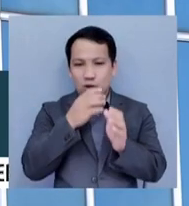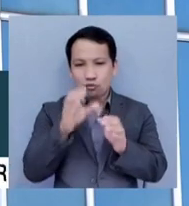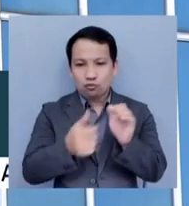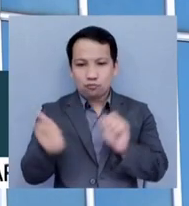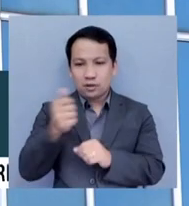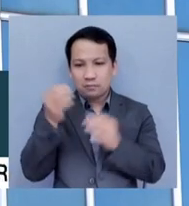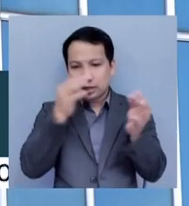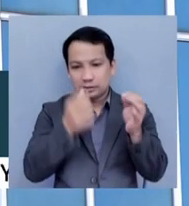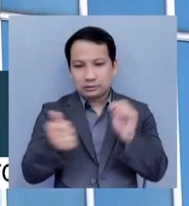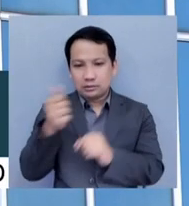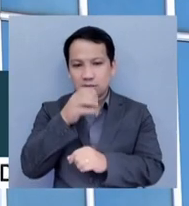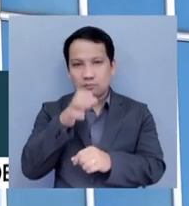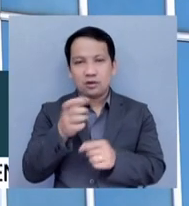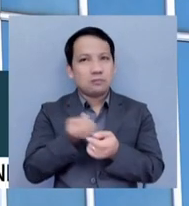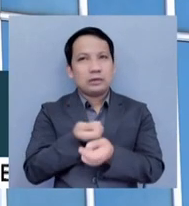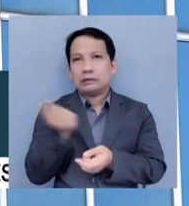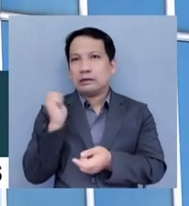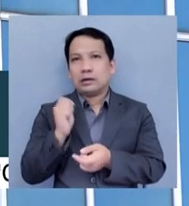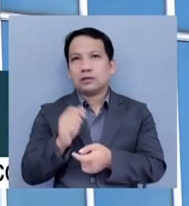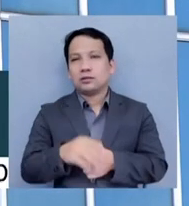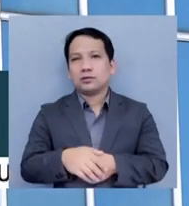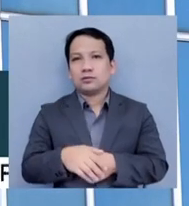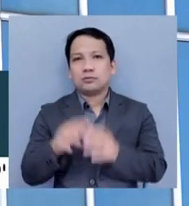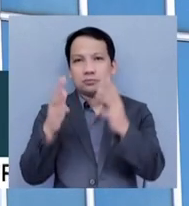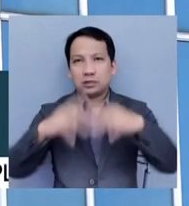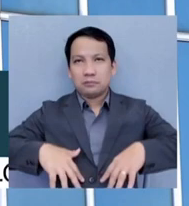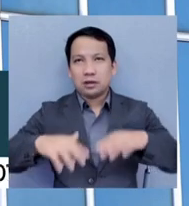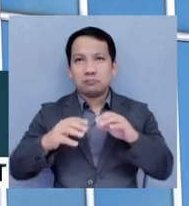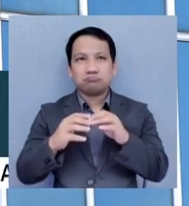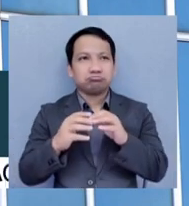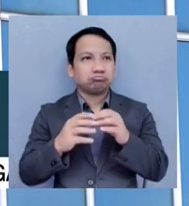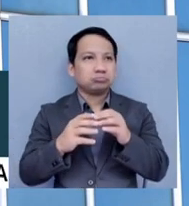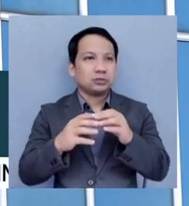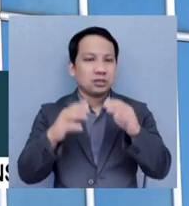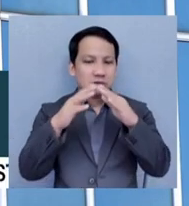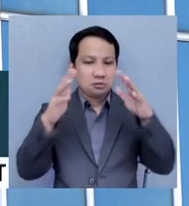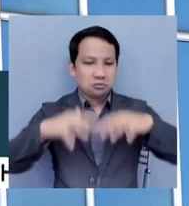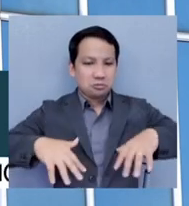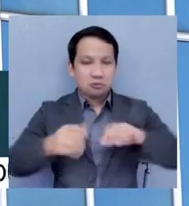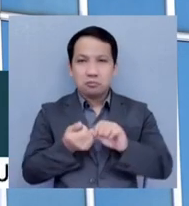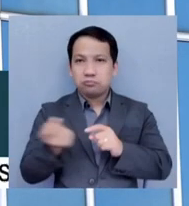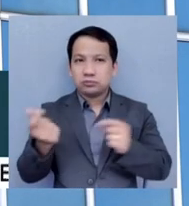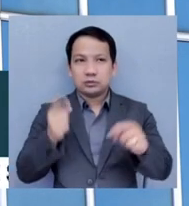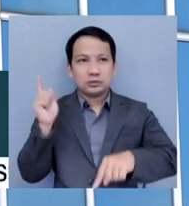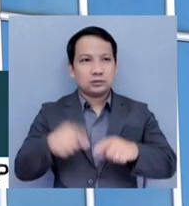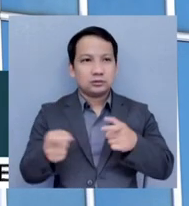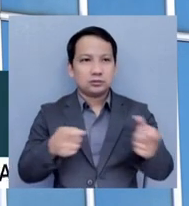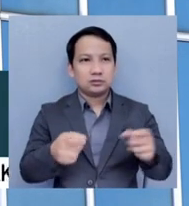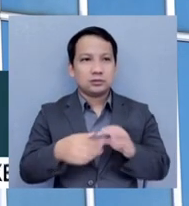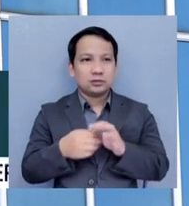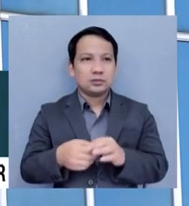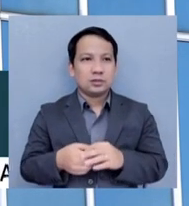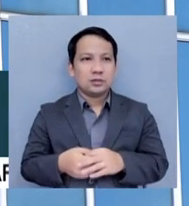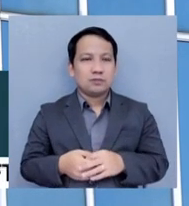na abolish. Mm-hmm. We were not told to operate against illegal